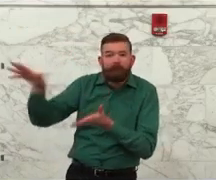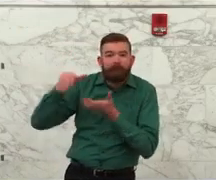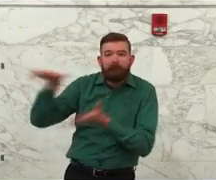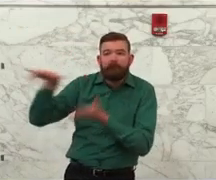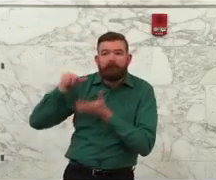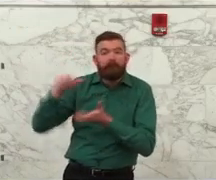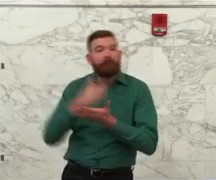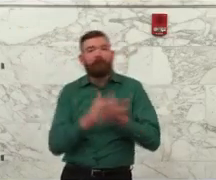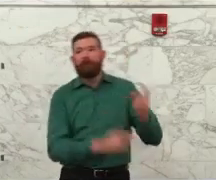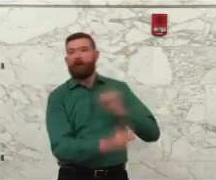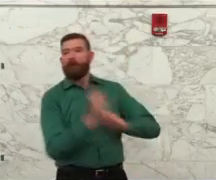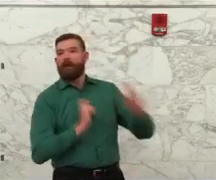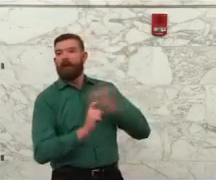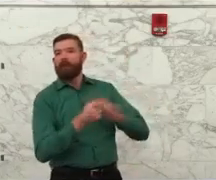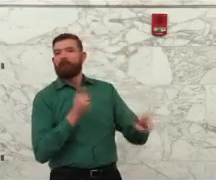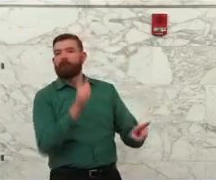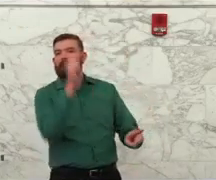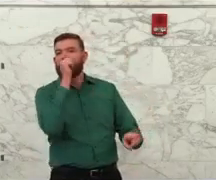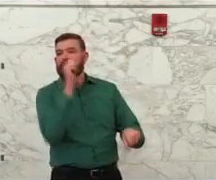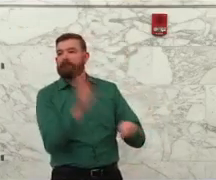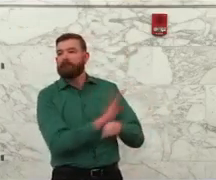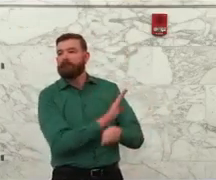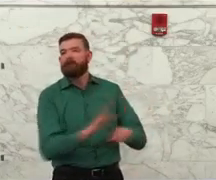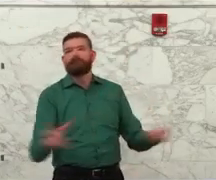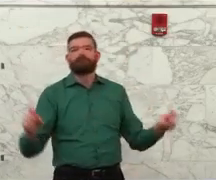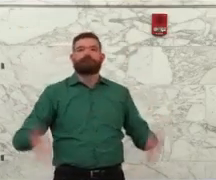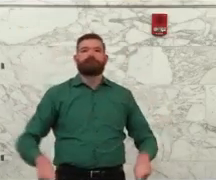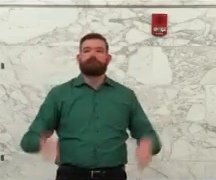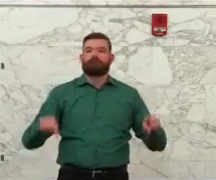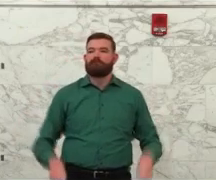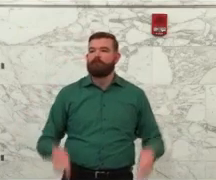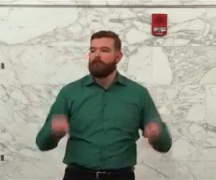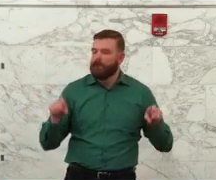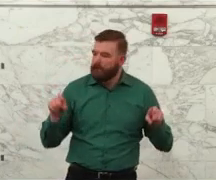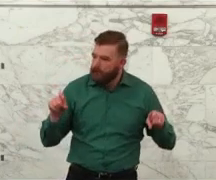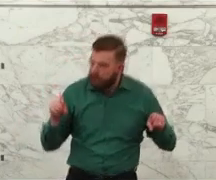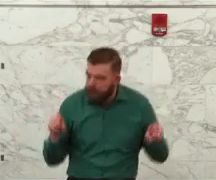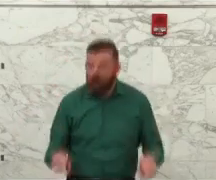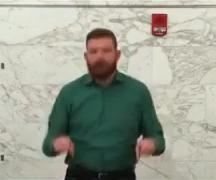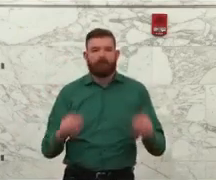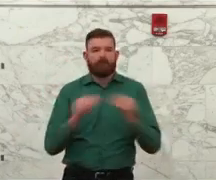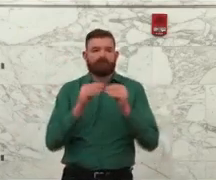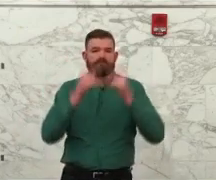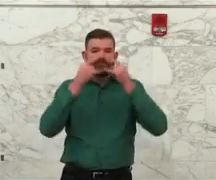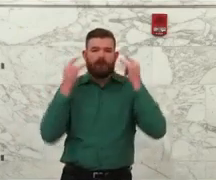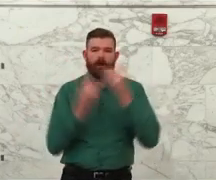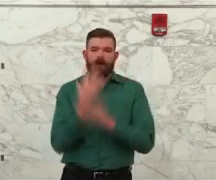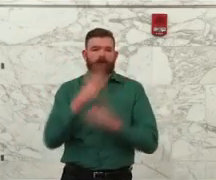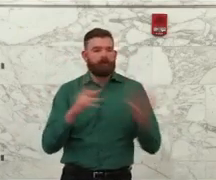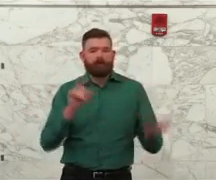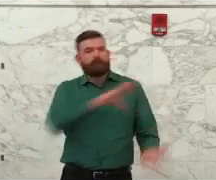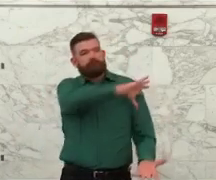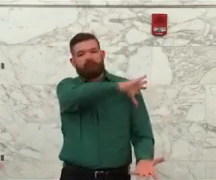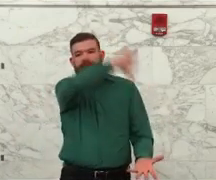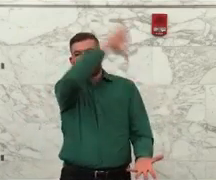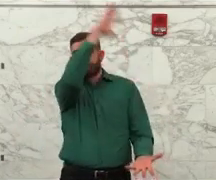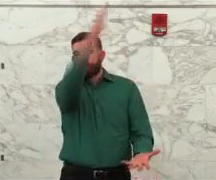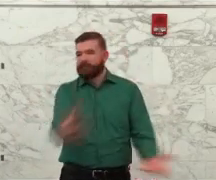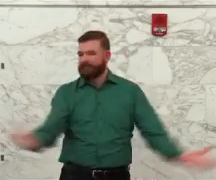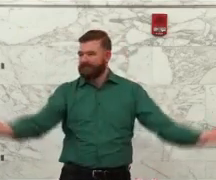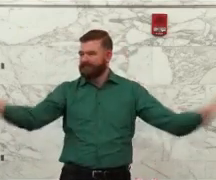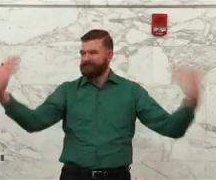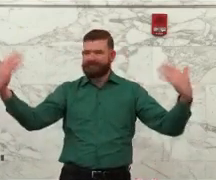private sector players. We desperately need another slug from the strategic stockpile, which we continually are asking for from our